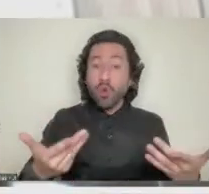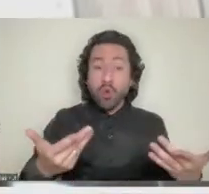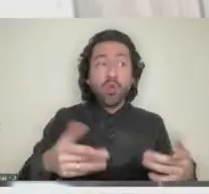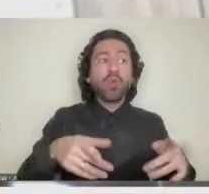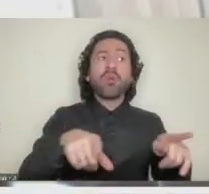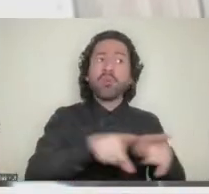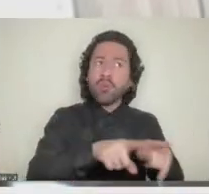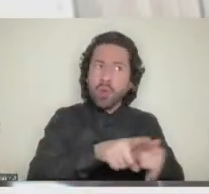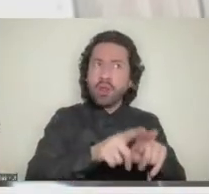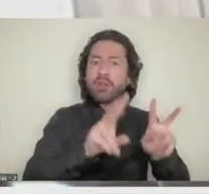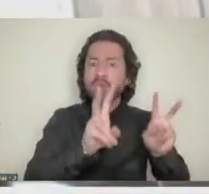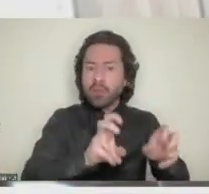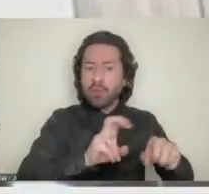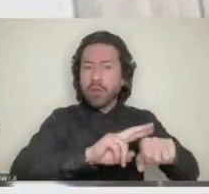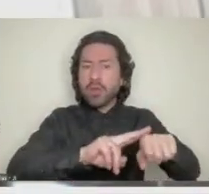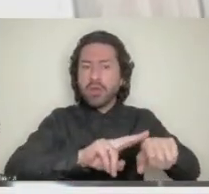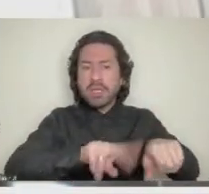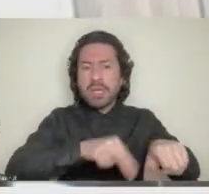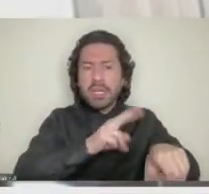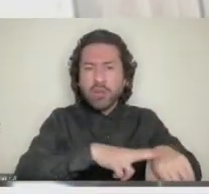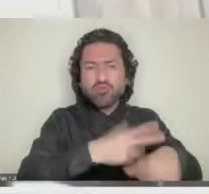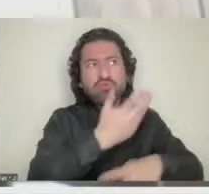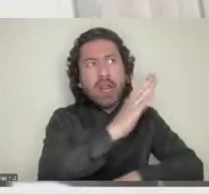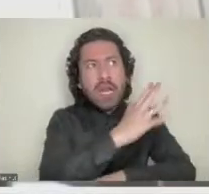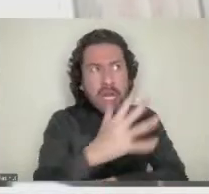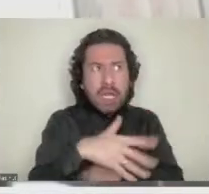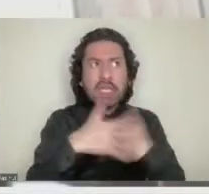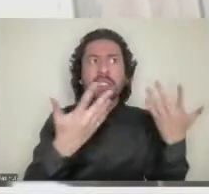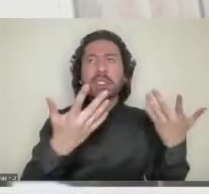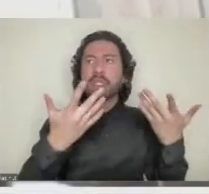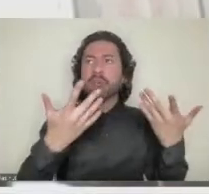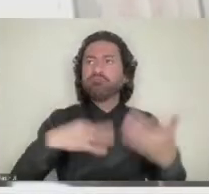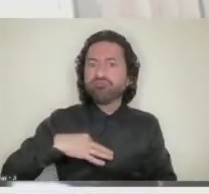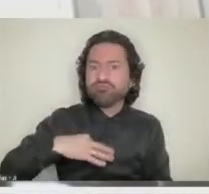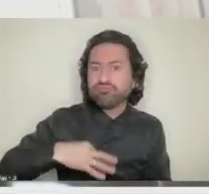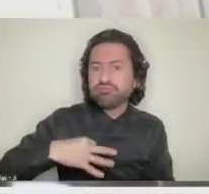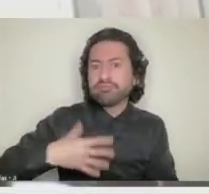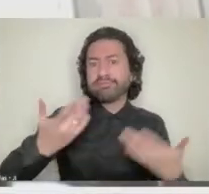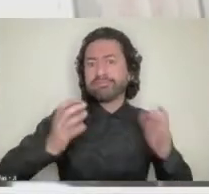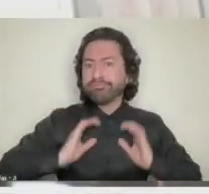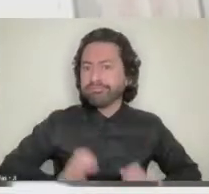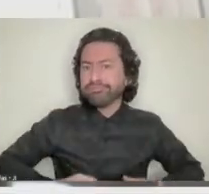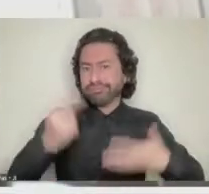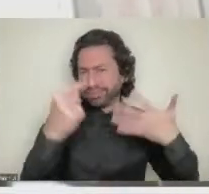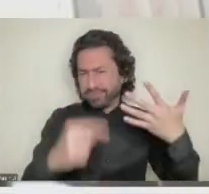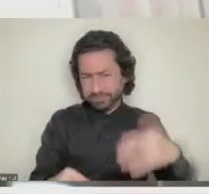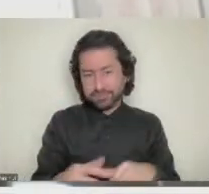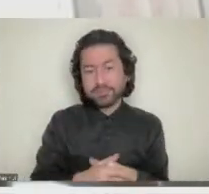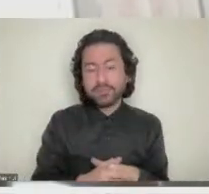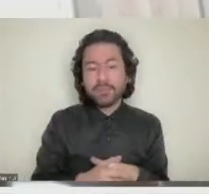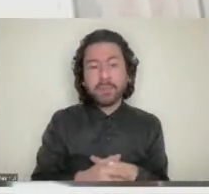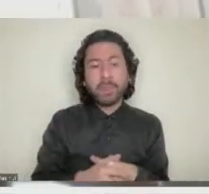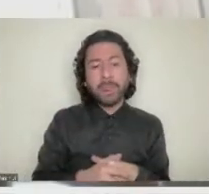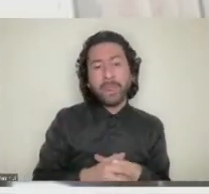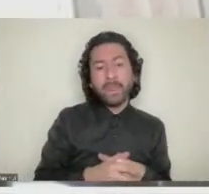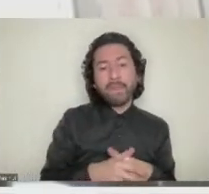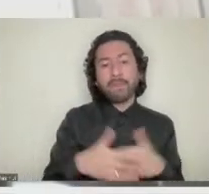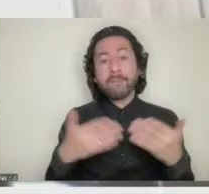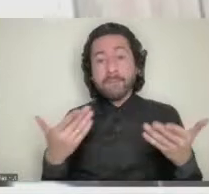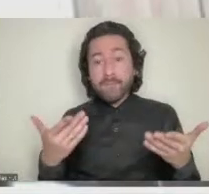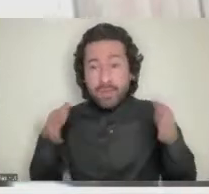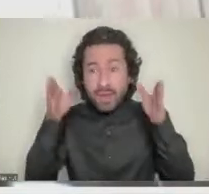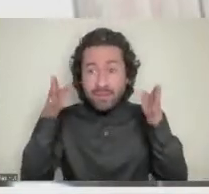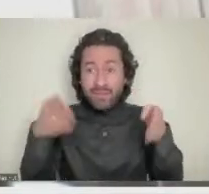We also citizen skills, and we would need